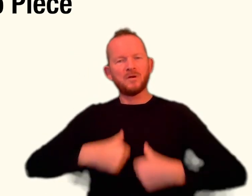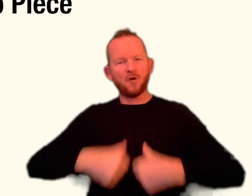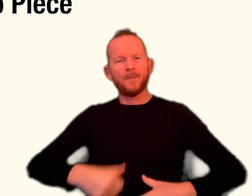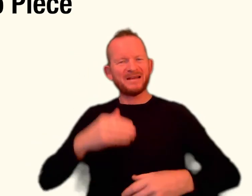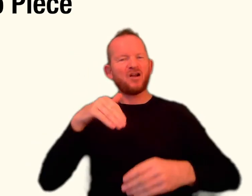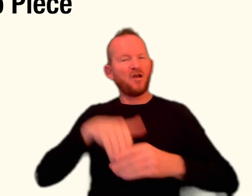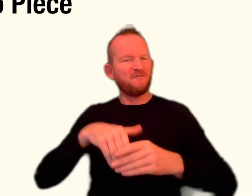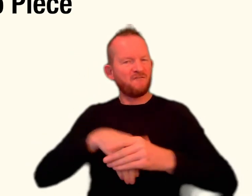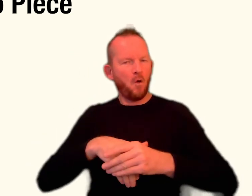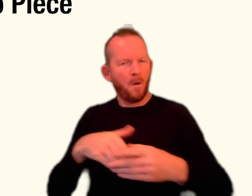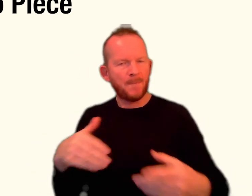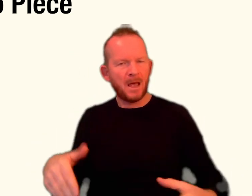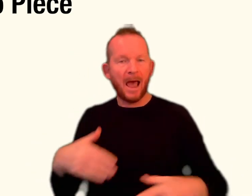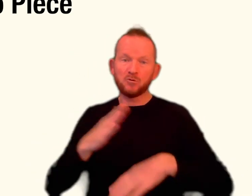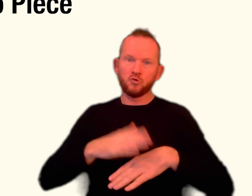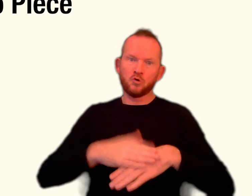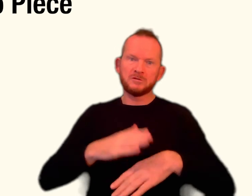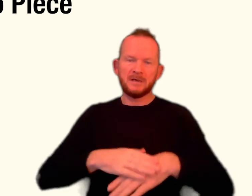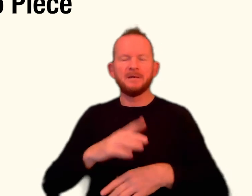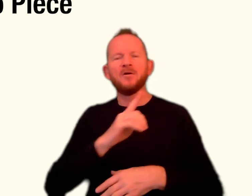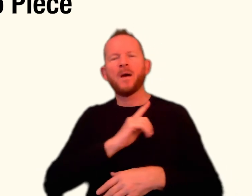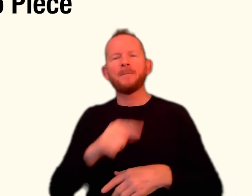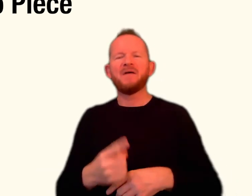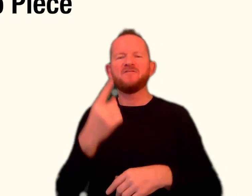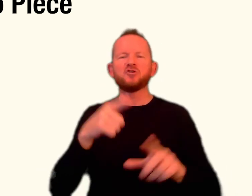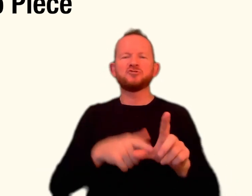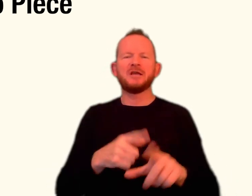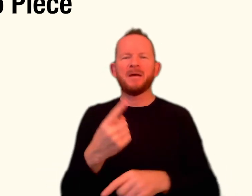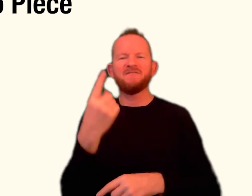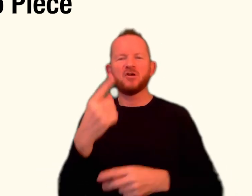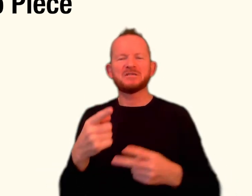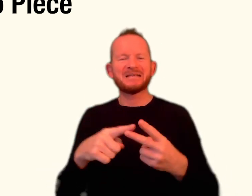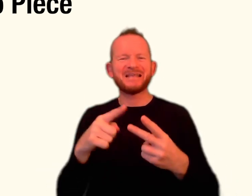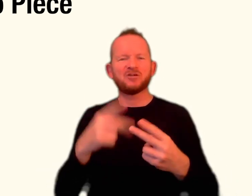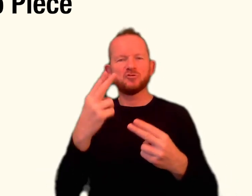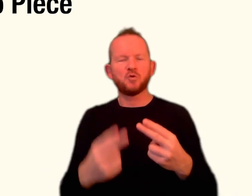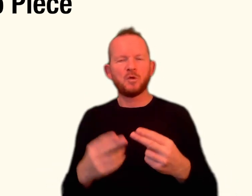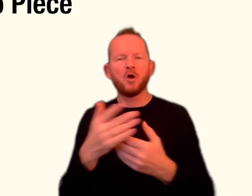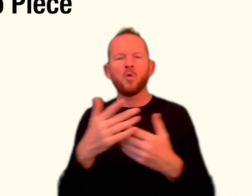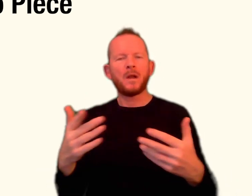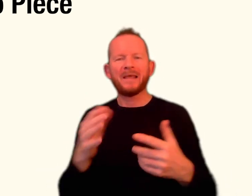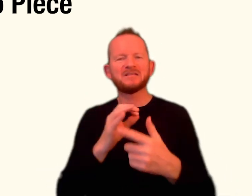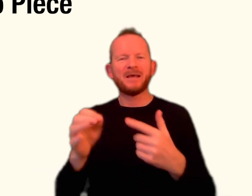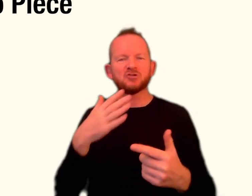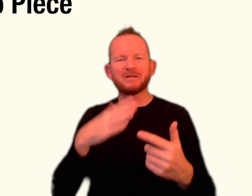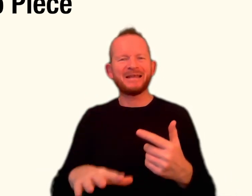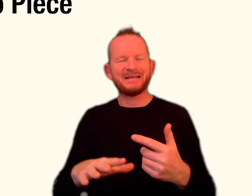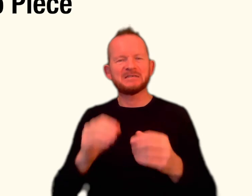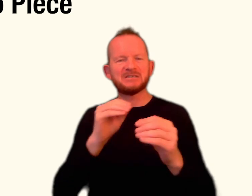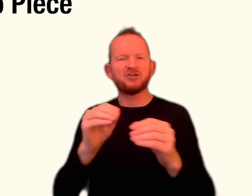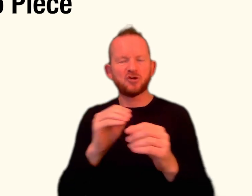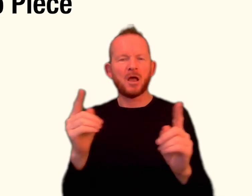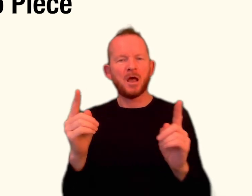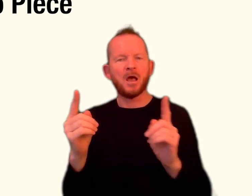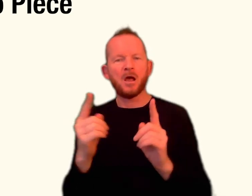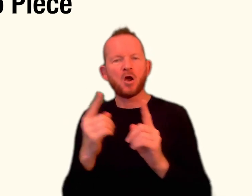because partly in my first year of my first secondary school they wouldn't let the special needs teacher come to school because